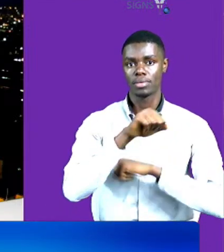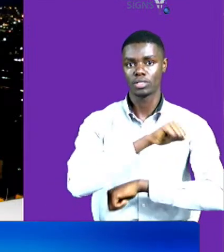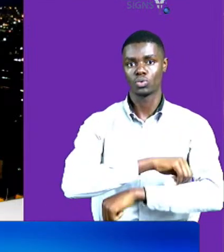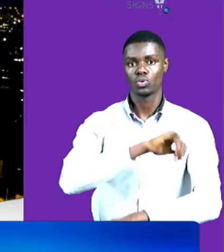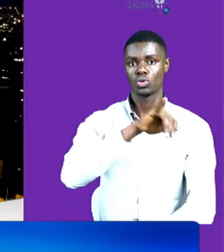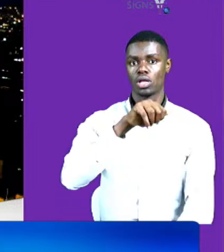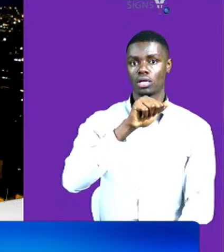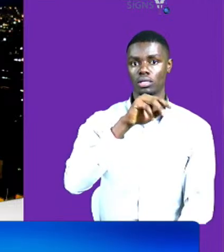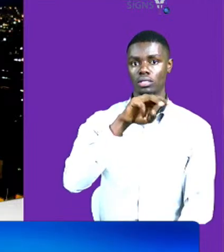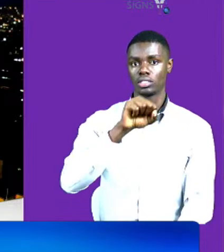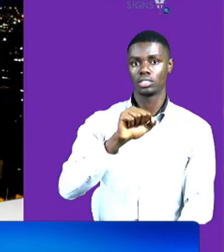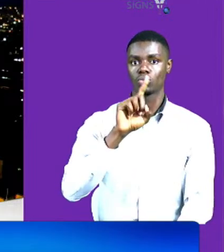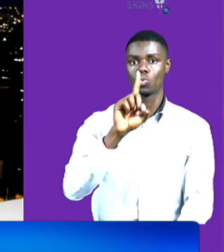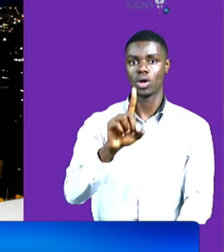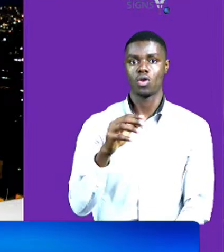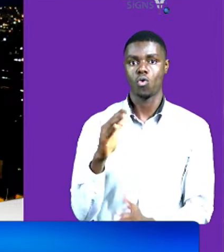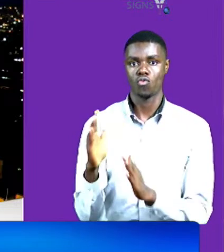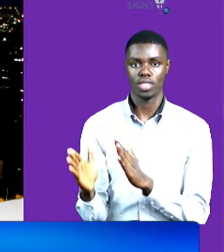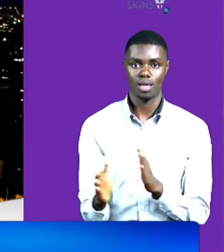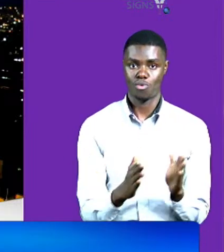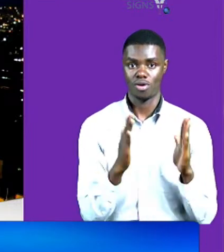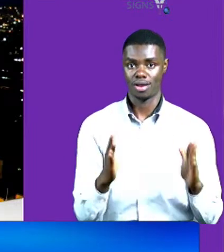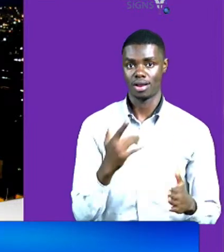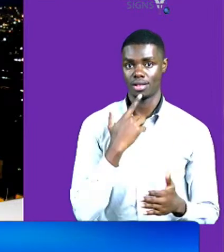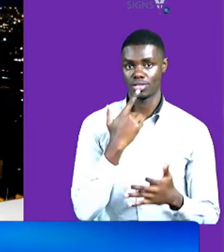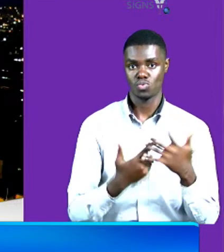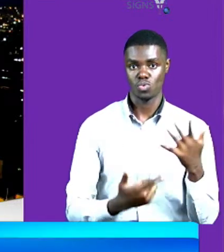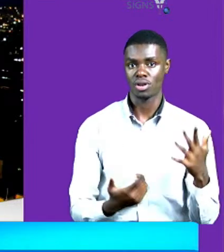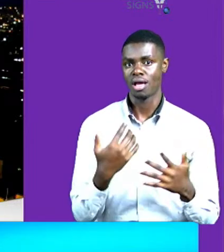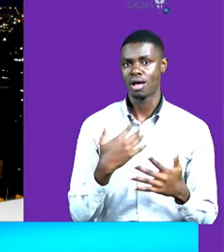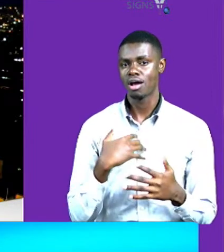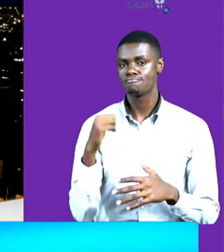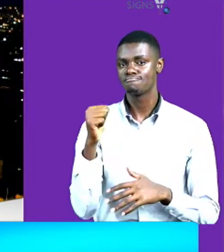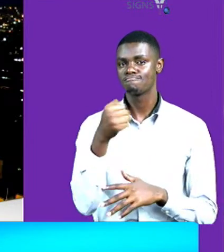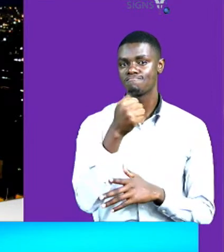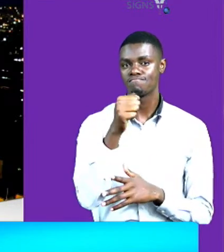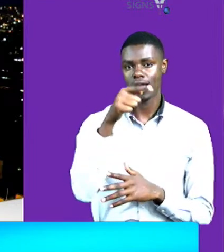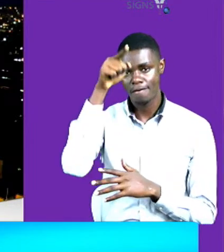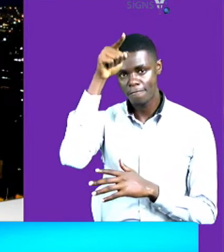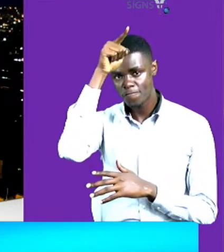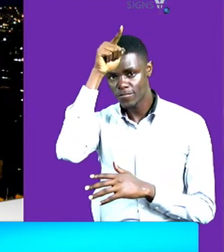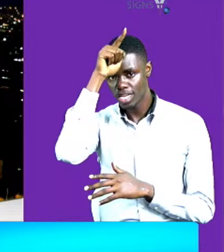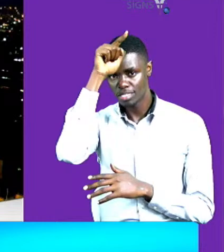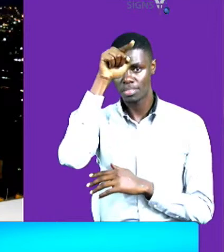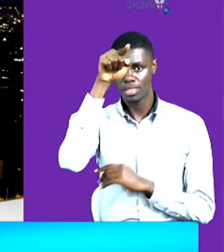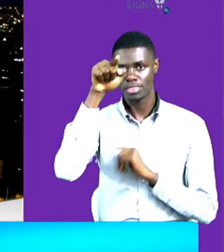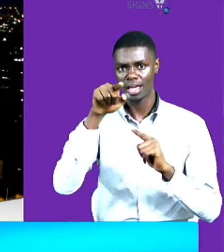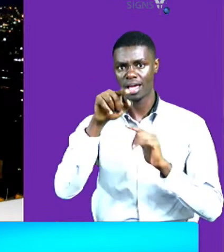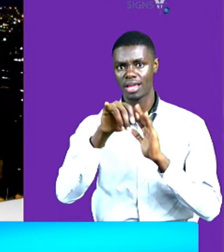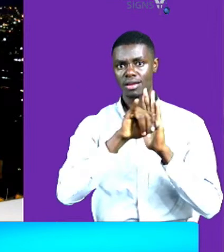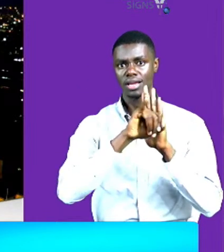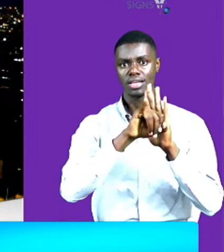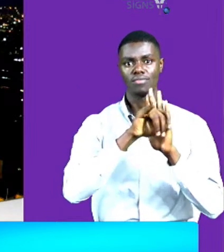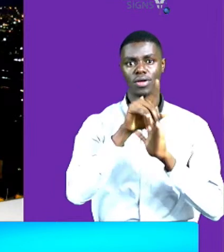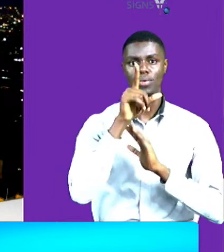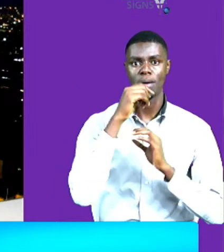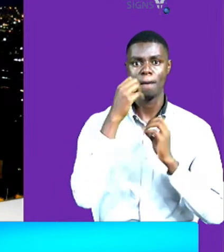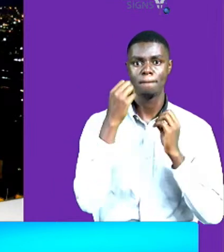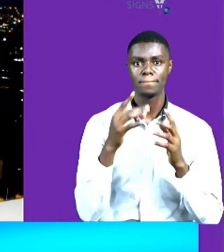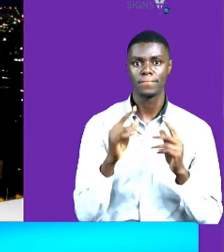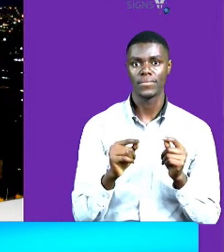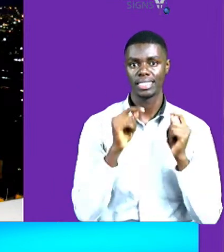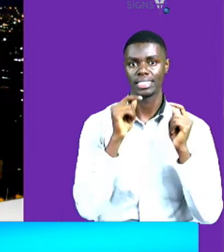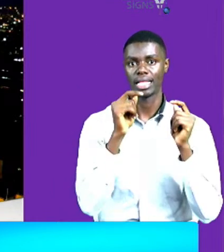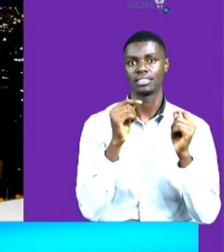Bundi, one of the organizers, says that they have gone around villages and identified many